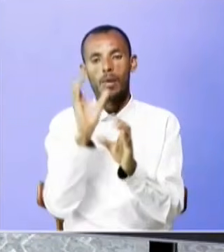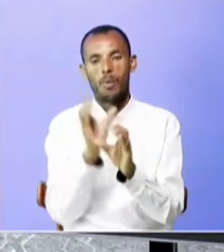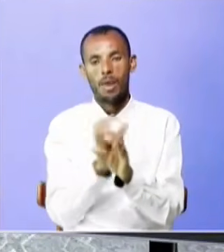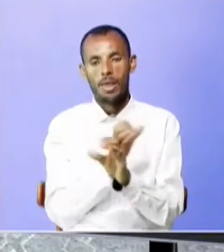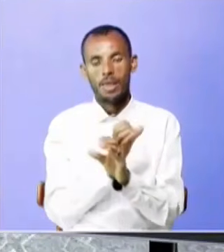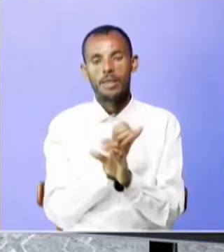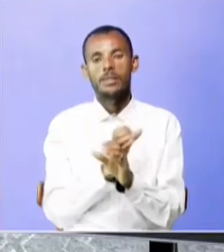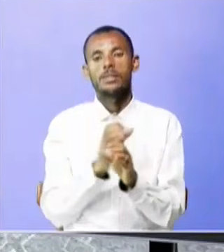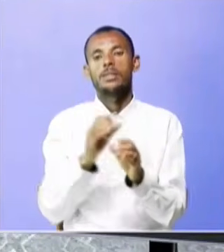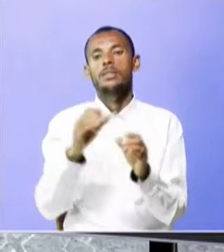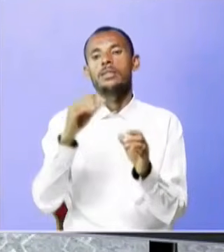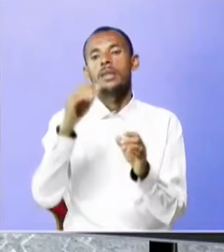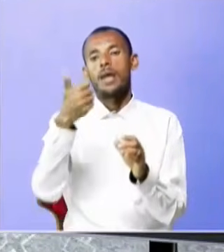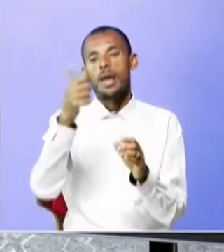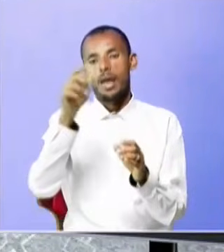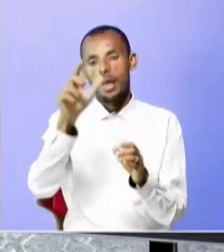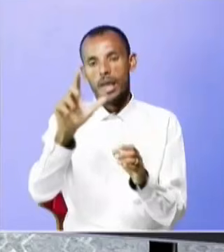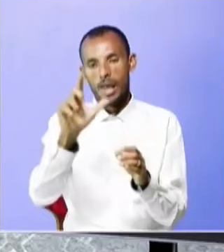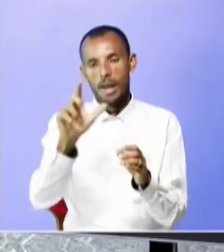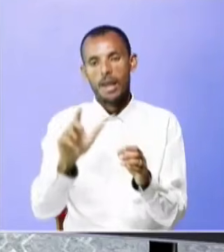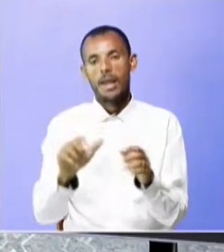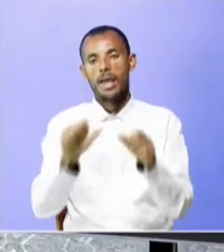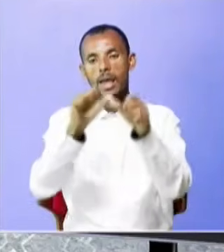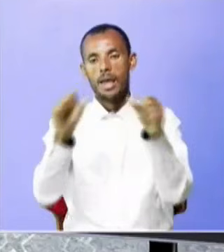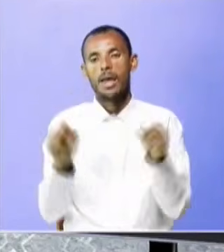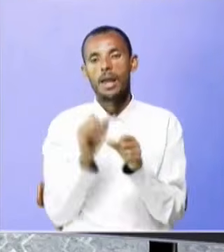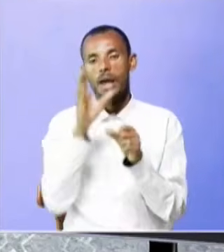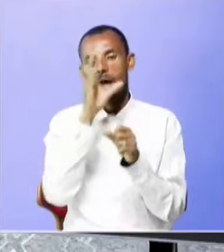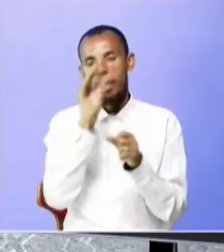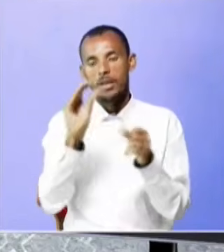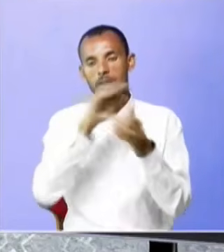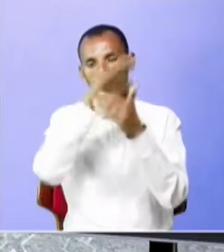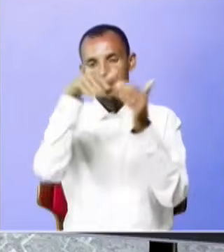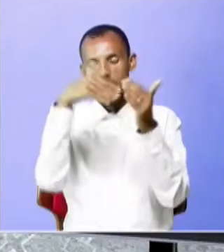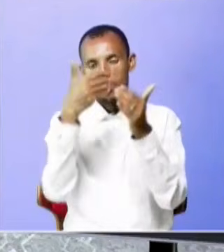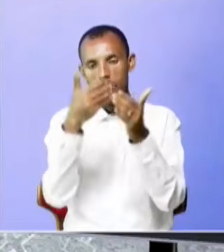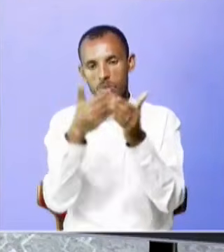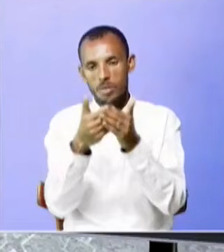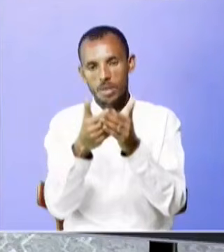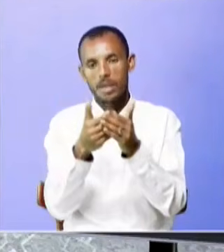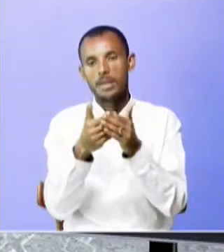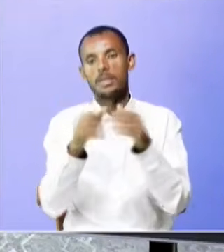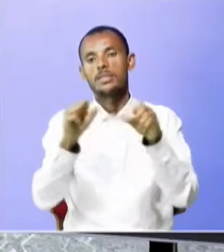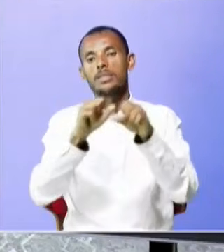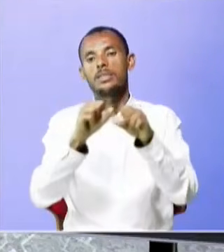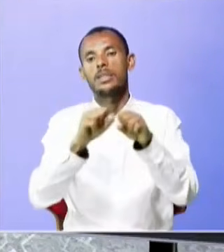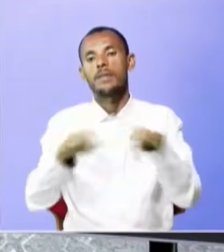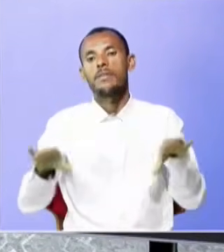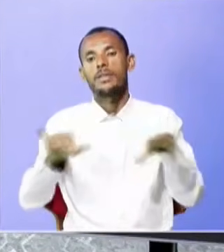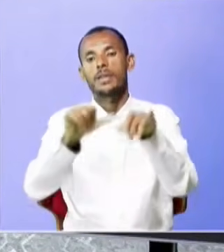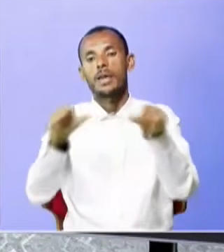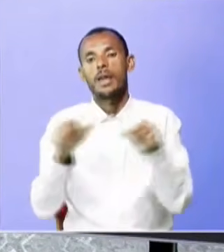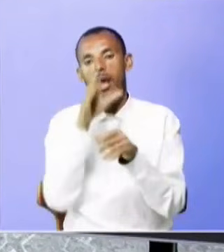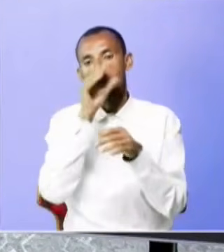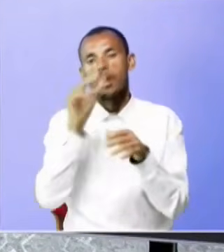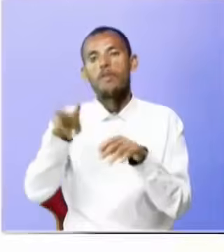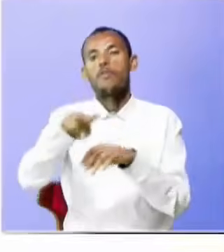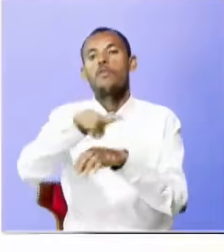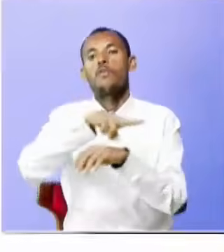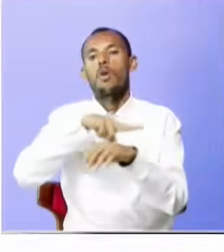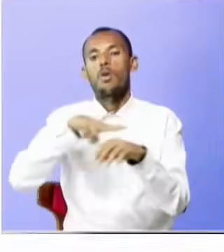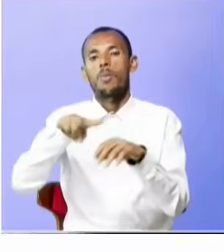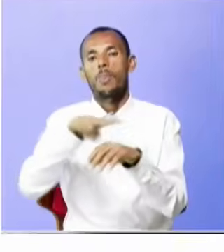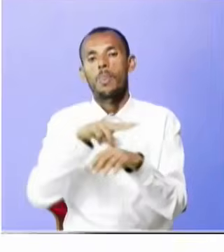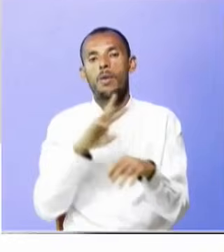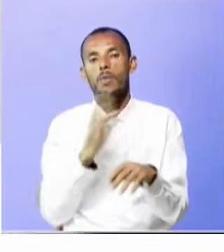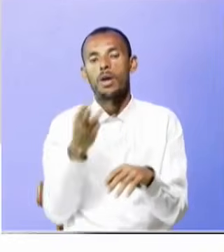the lateral surface area, the total surface area, and the volume. Okay, we